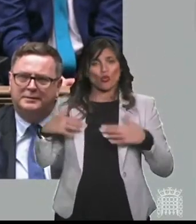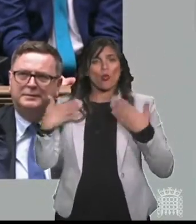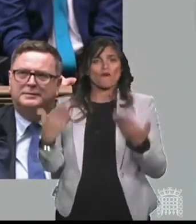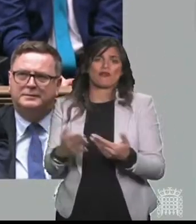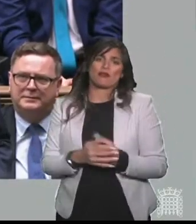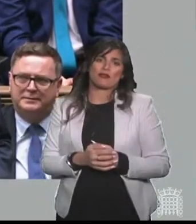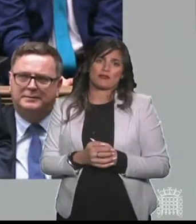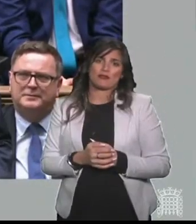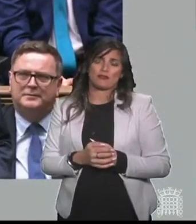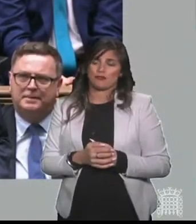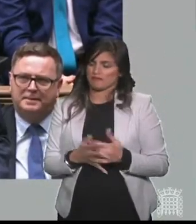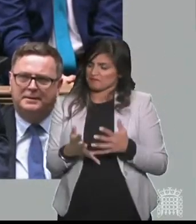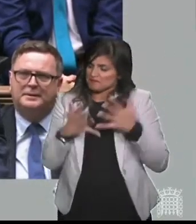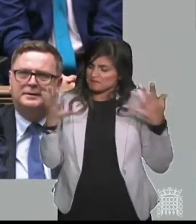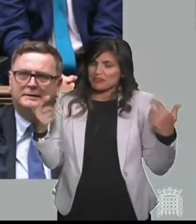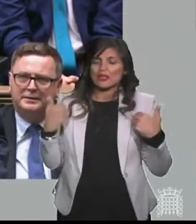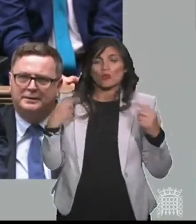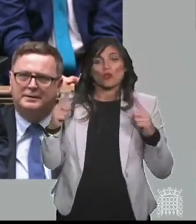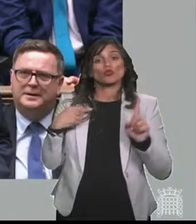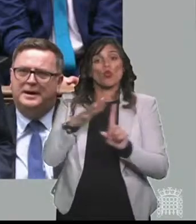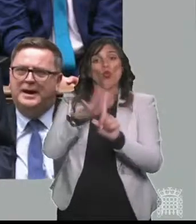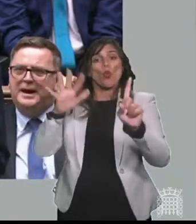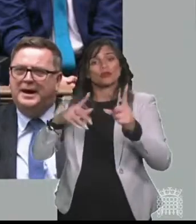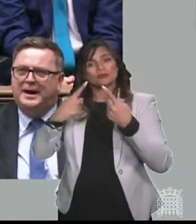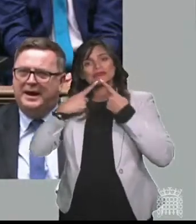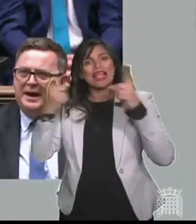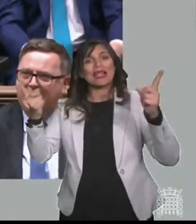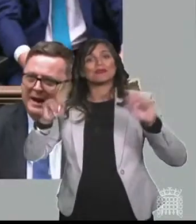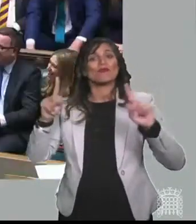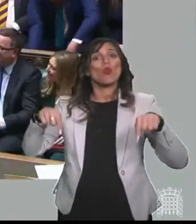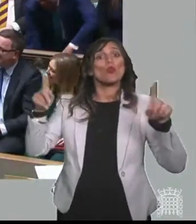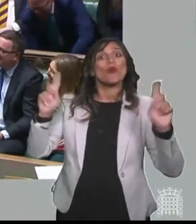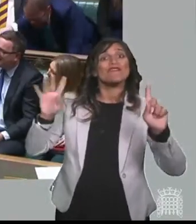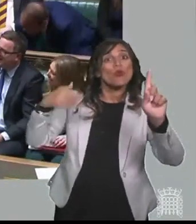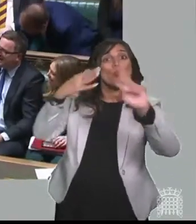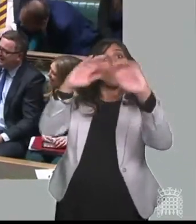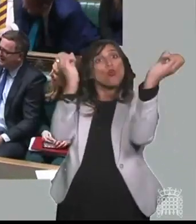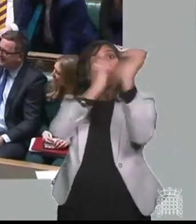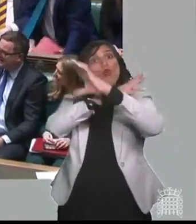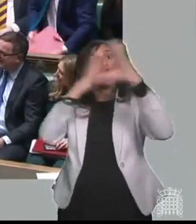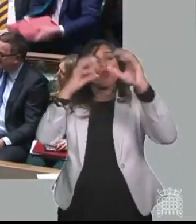an autumn statement for growth, which I commend to the House.